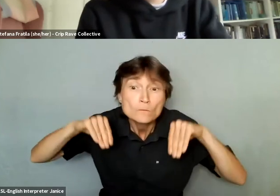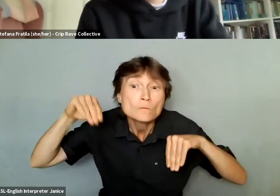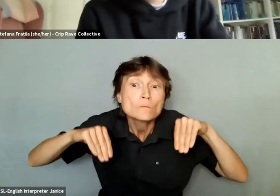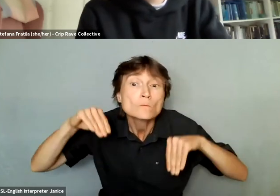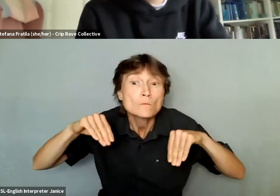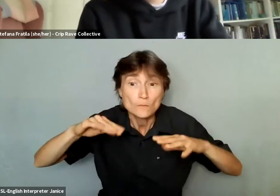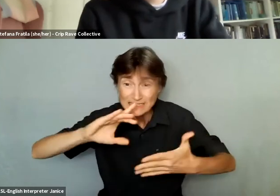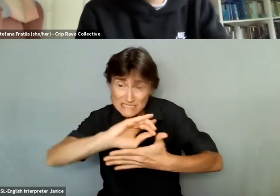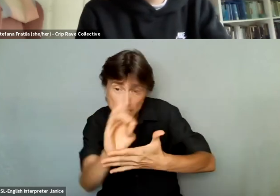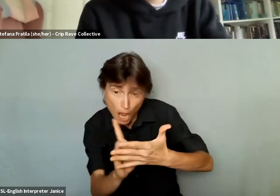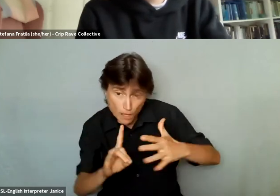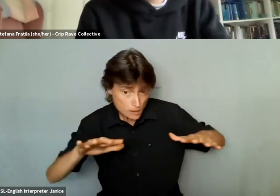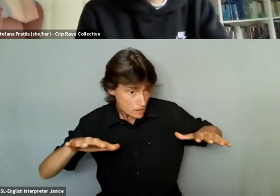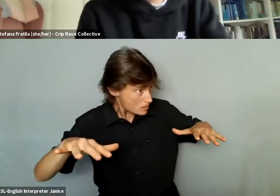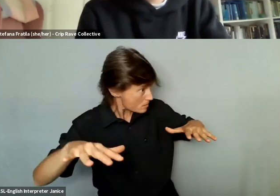is designed.